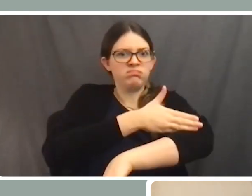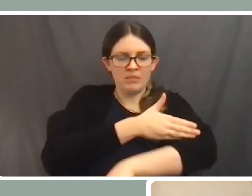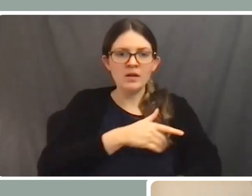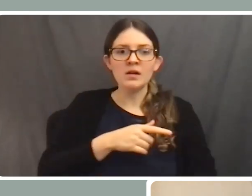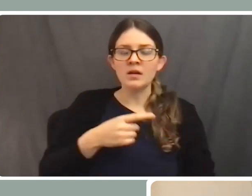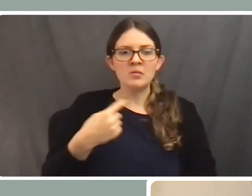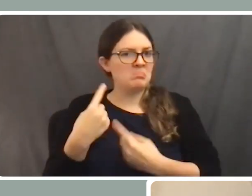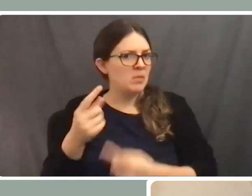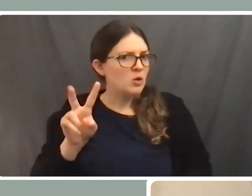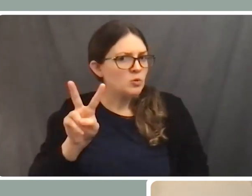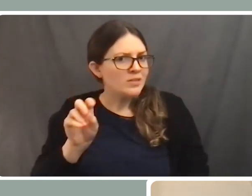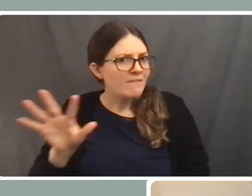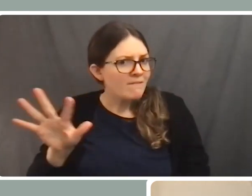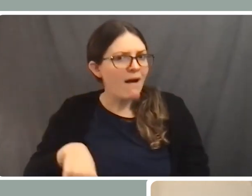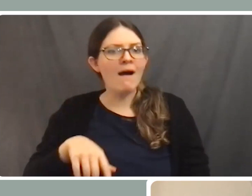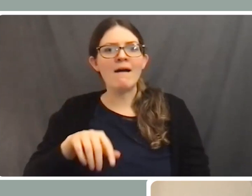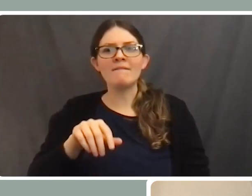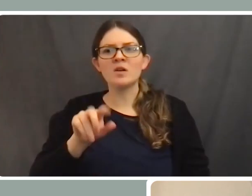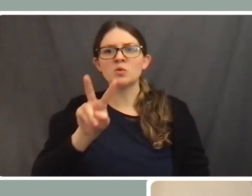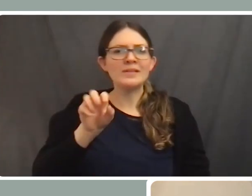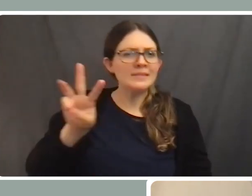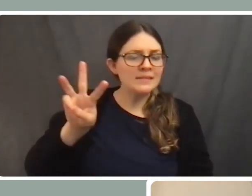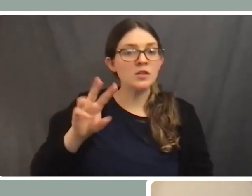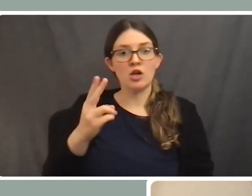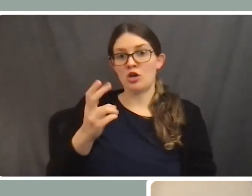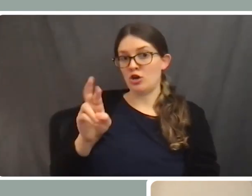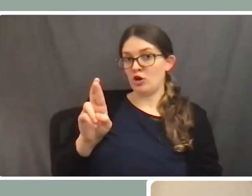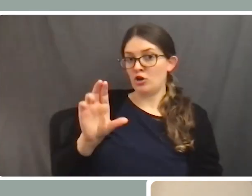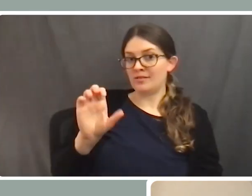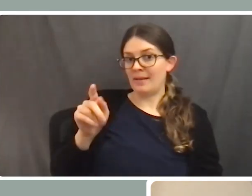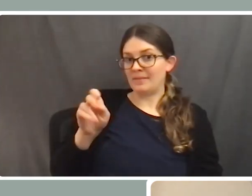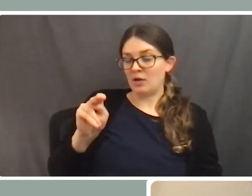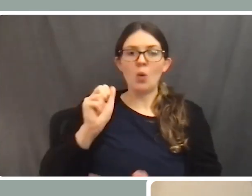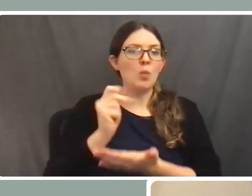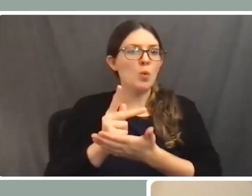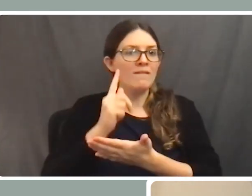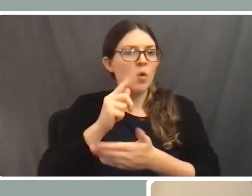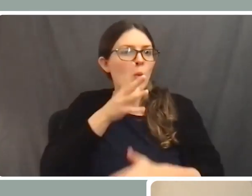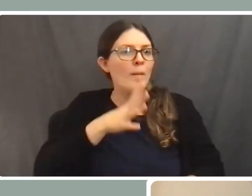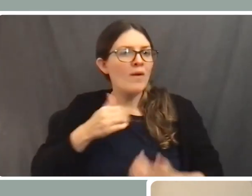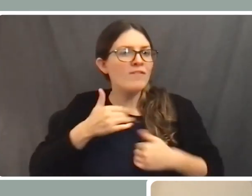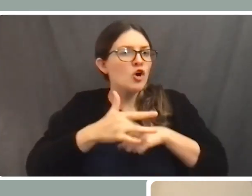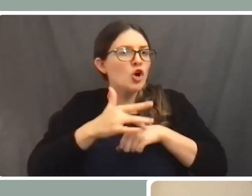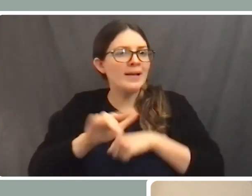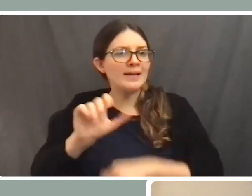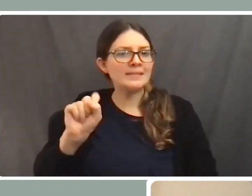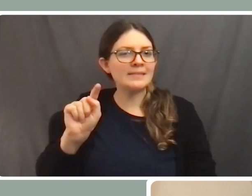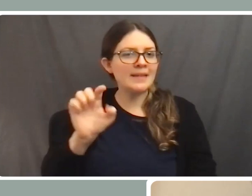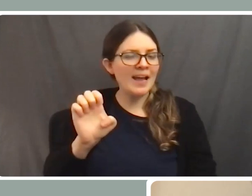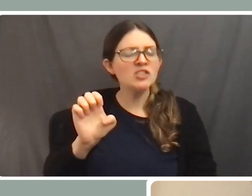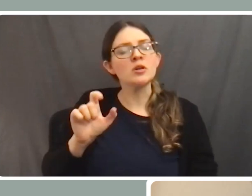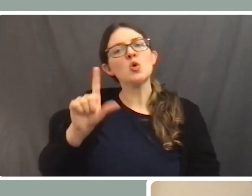or 2006 was when Herceptin was FDA approved for patients with early stage breast cancer. It was it was about 20 years ago for patients